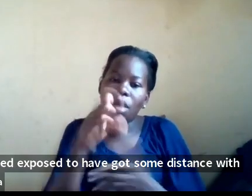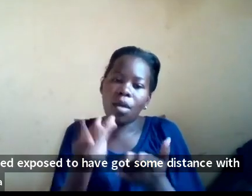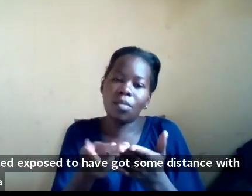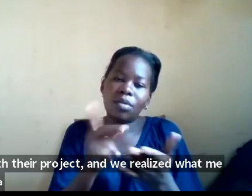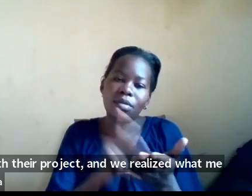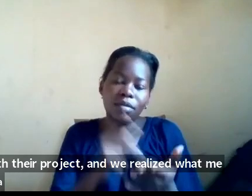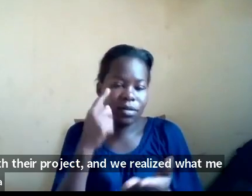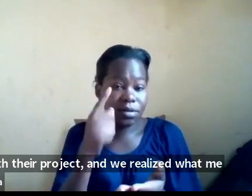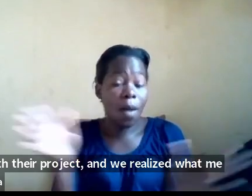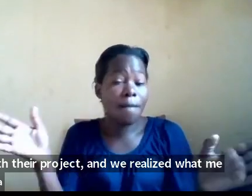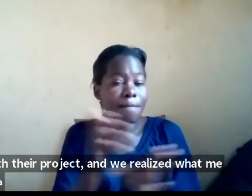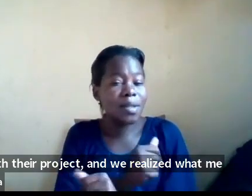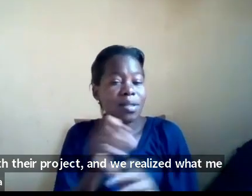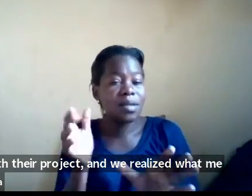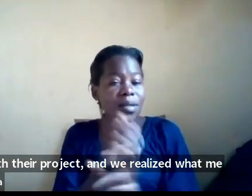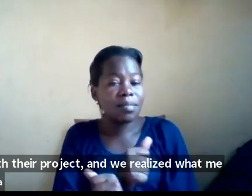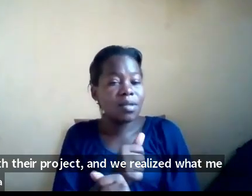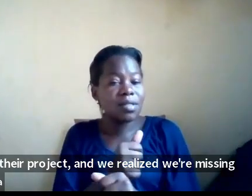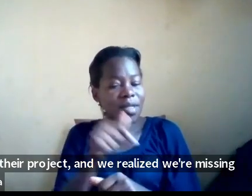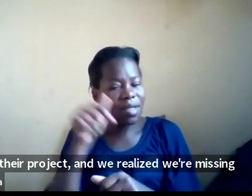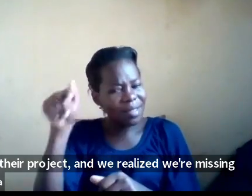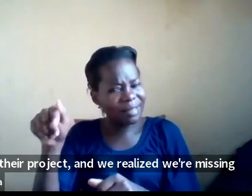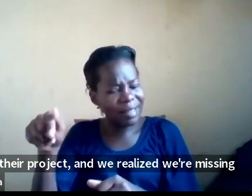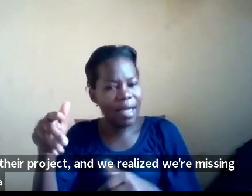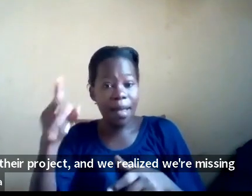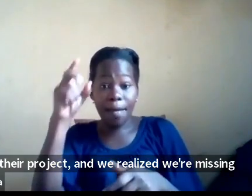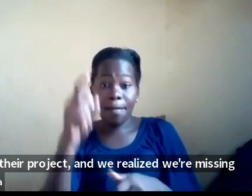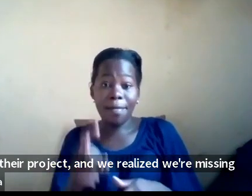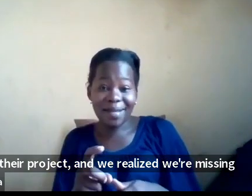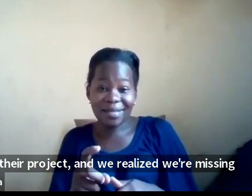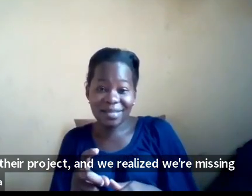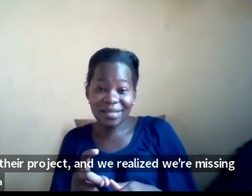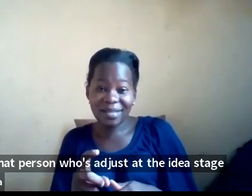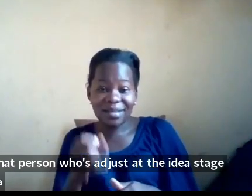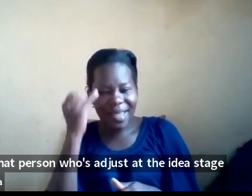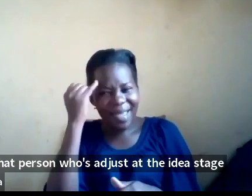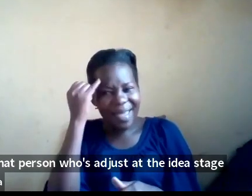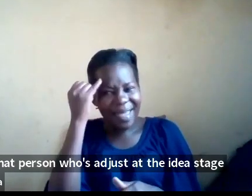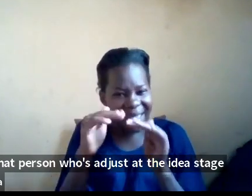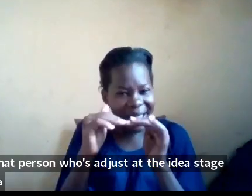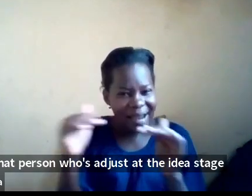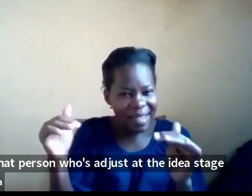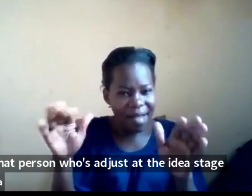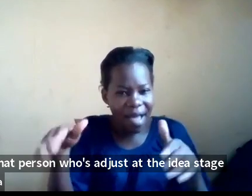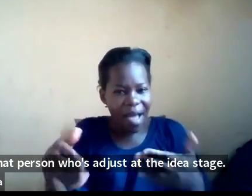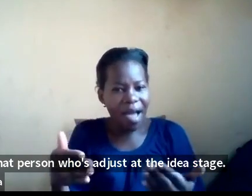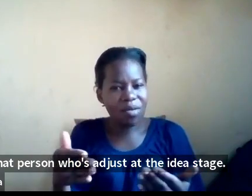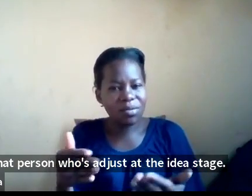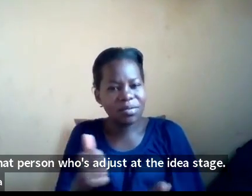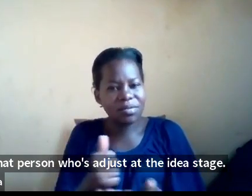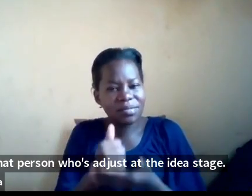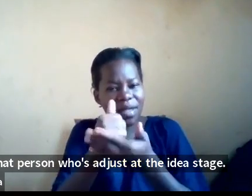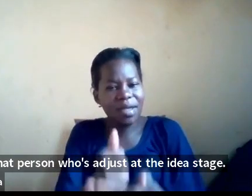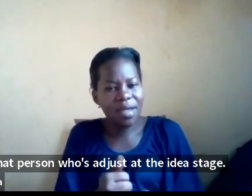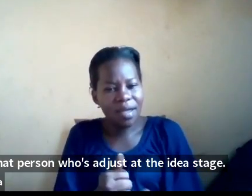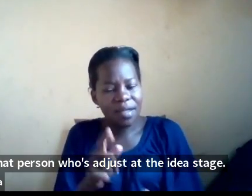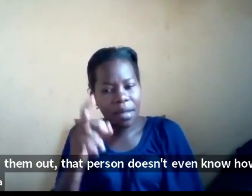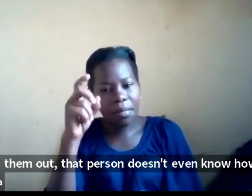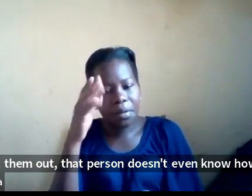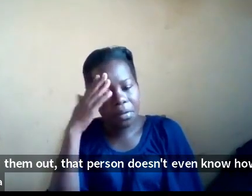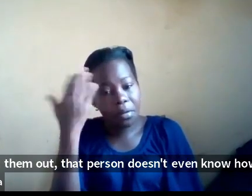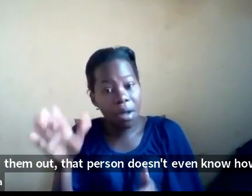we're missing out on that person who's just at the idea stage. How do we lift them out? That person doesn't even know how to